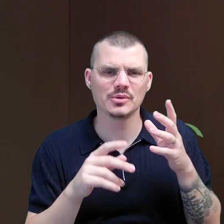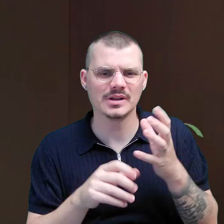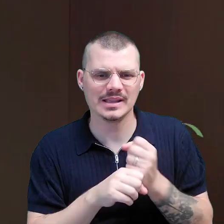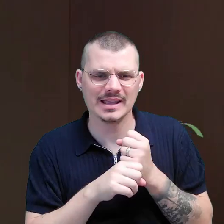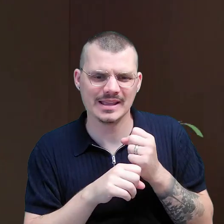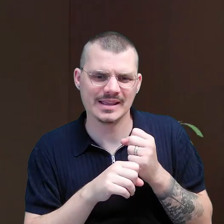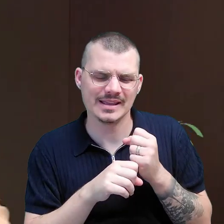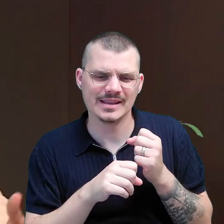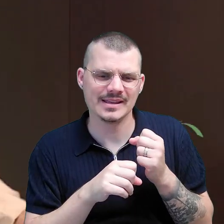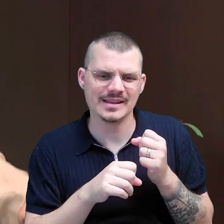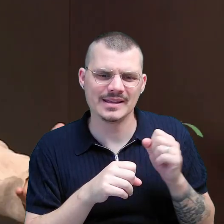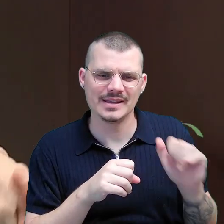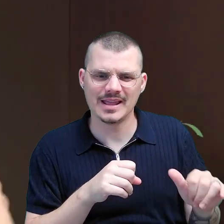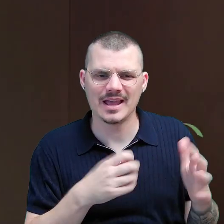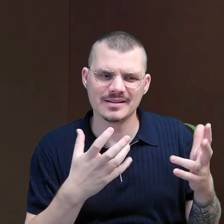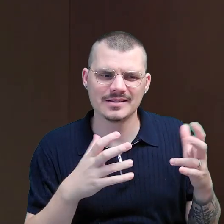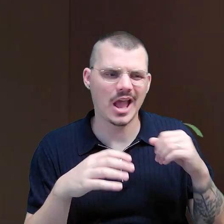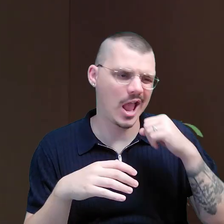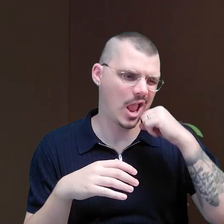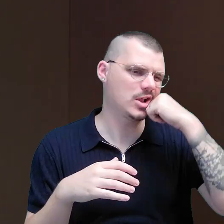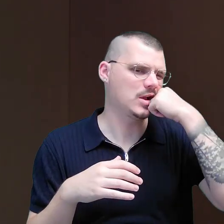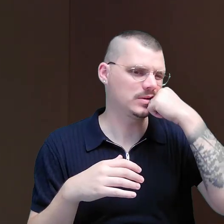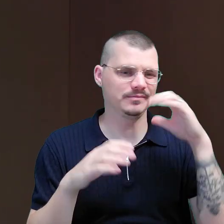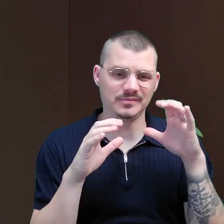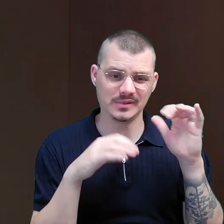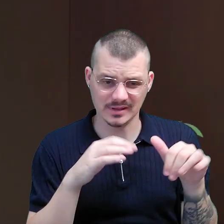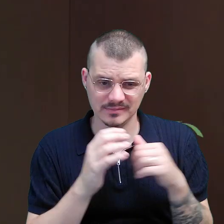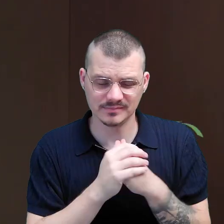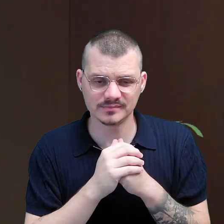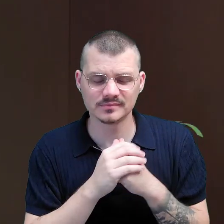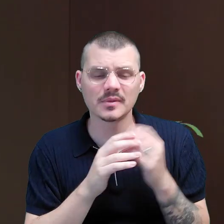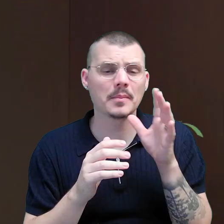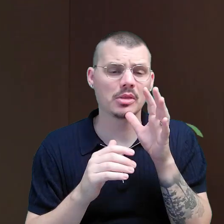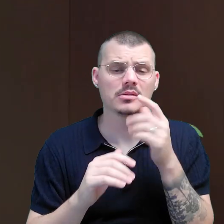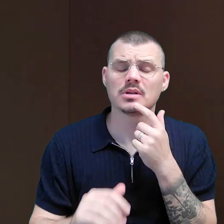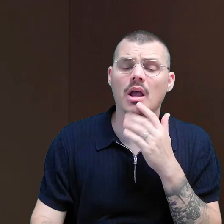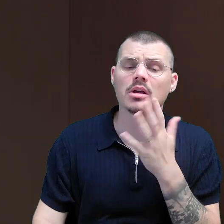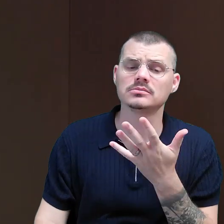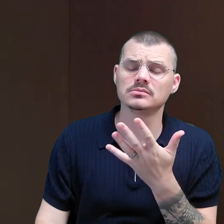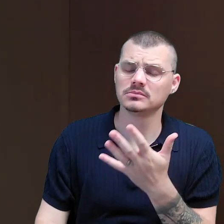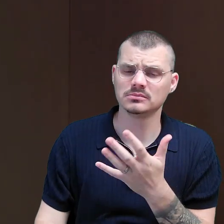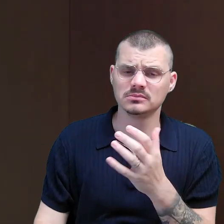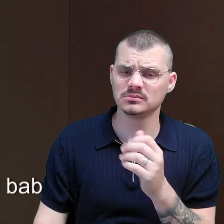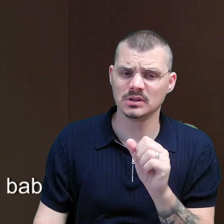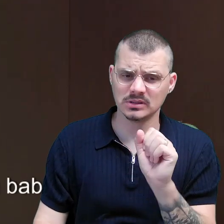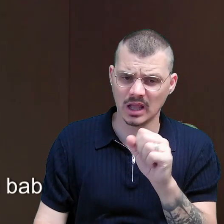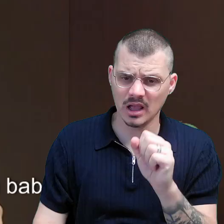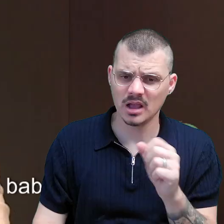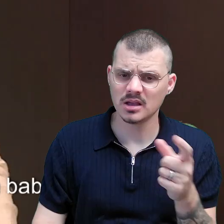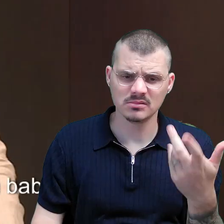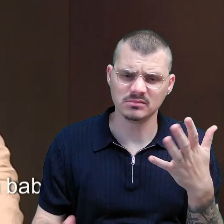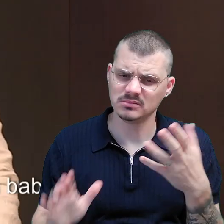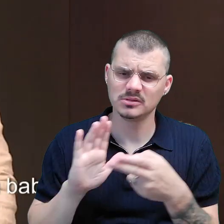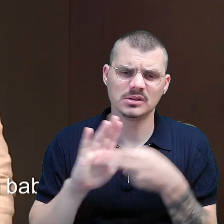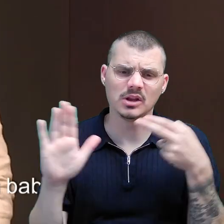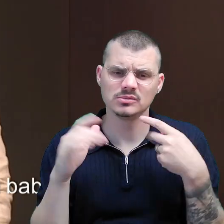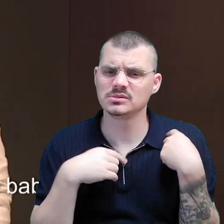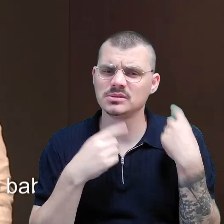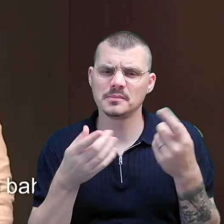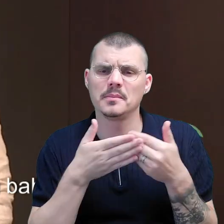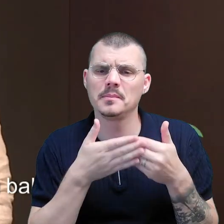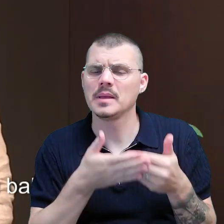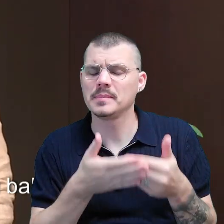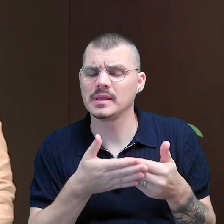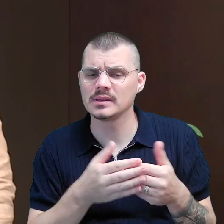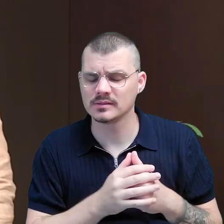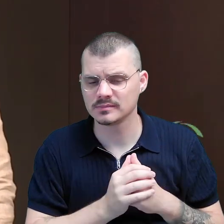this particular activity? And she said, well, yeah, he was diagnosed with that when he